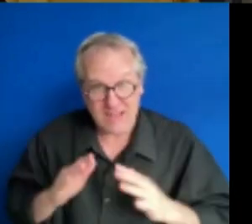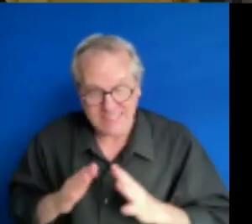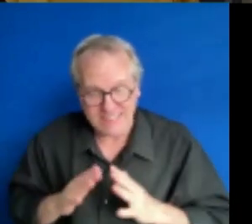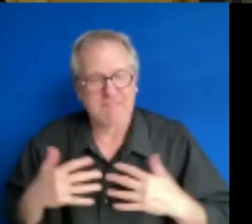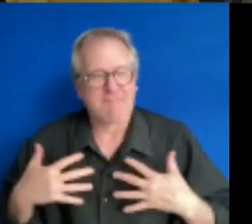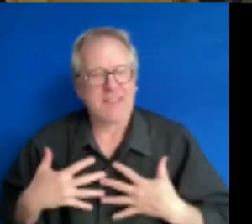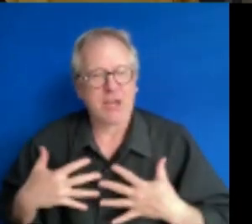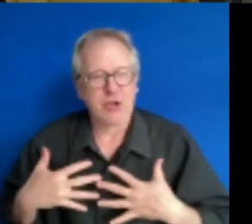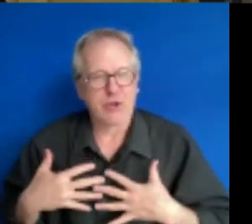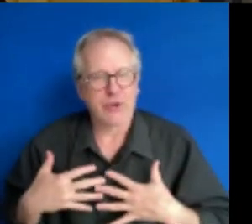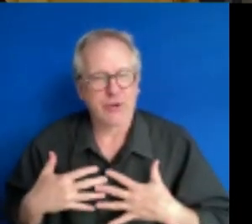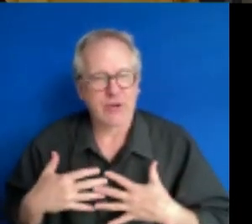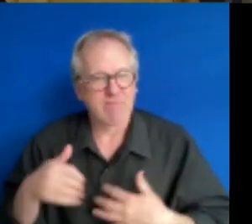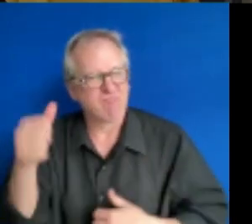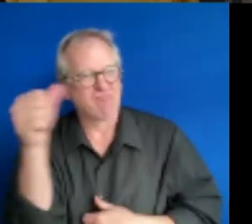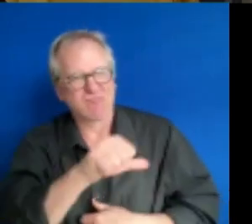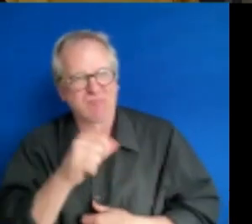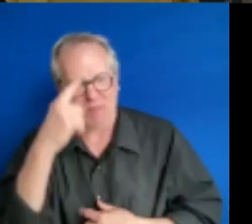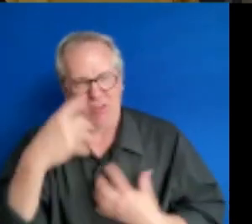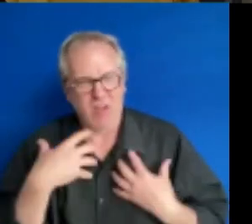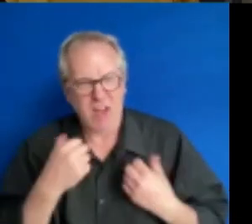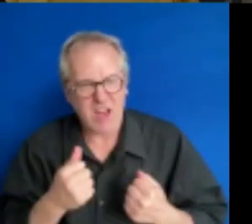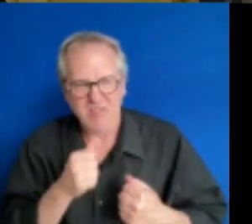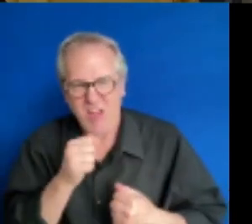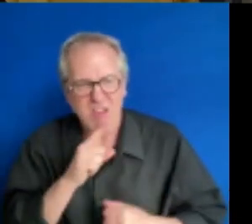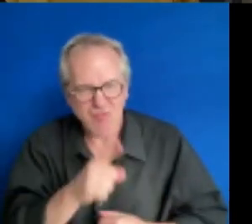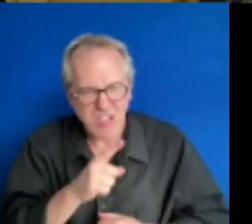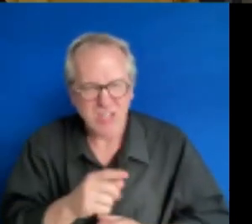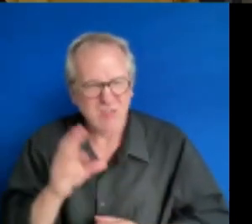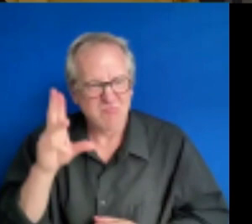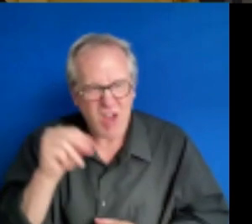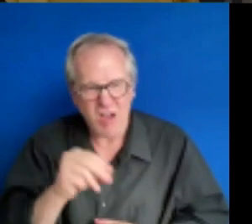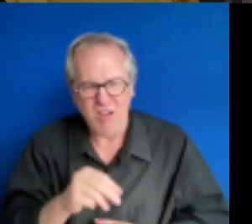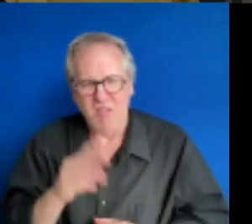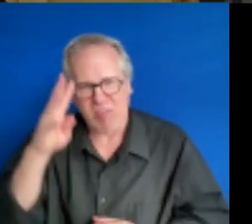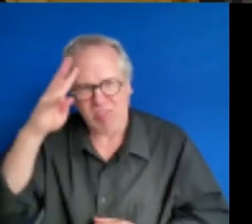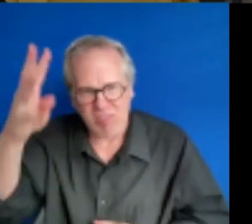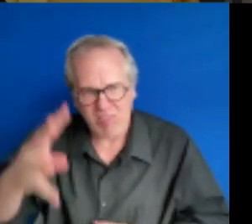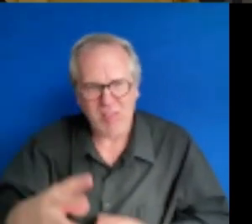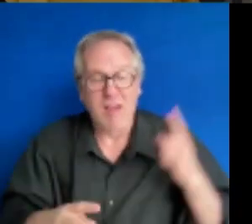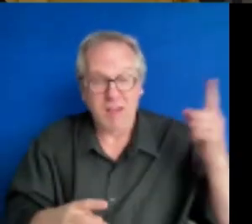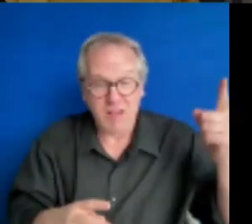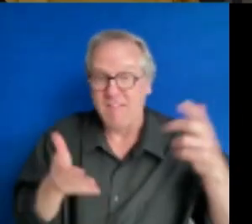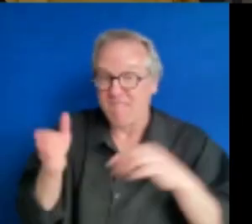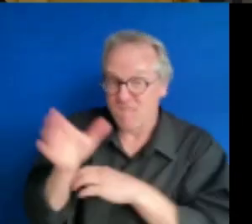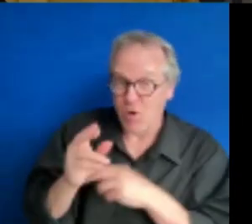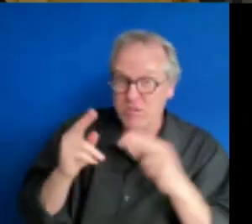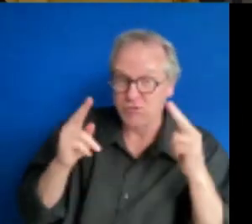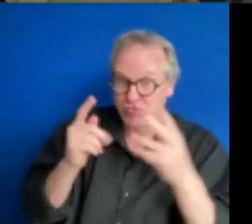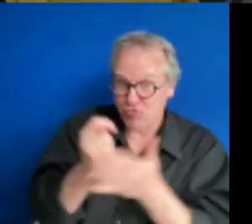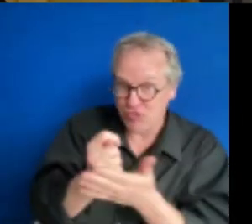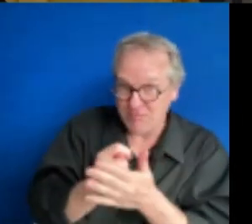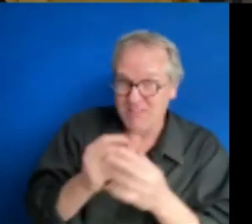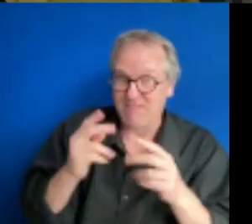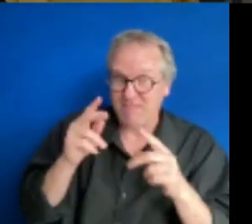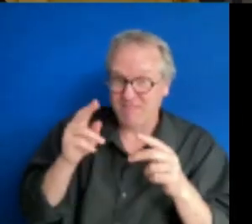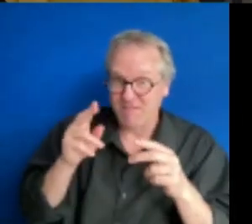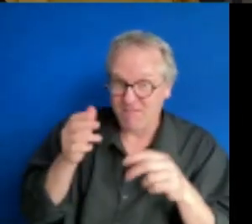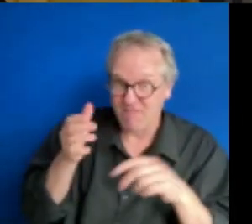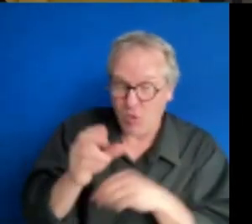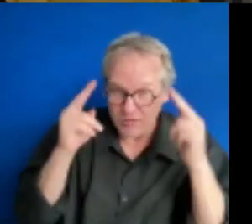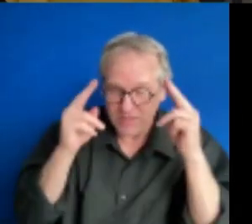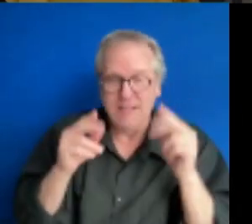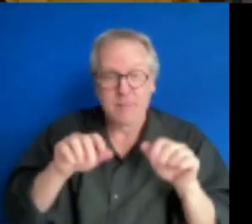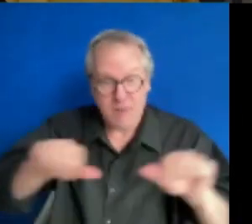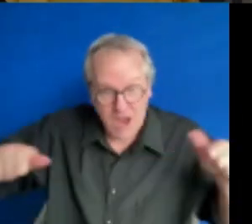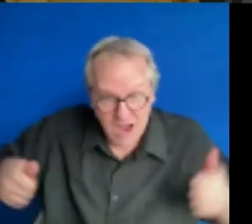themselves and deep sadness and grief. And that can be hard to see in that way. I think a lot of times people